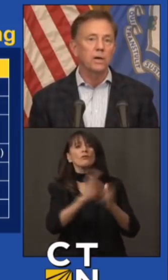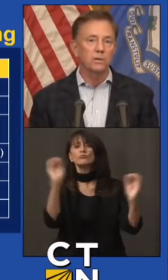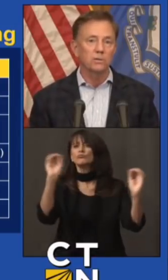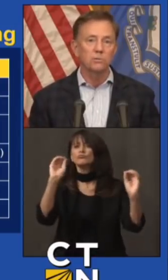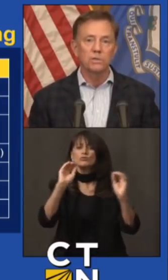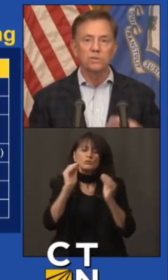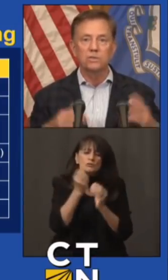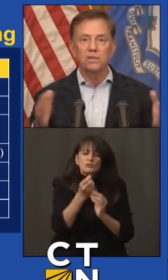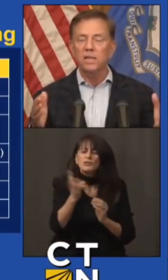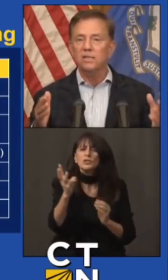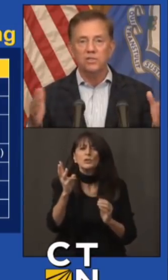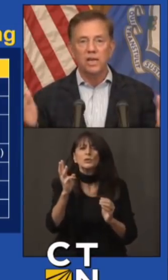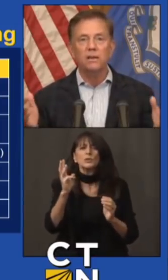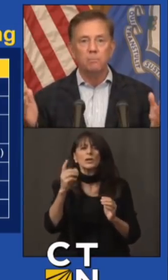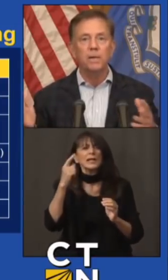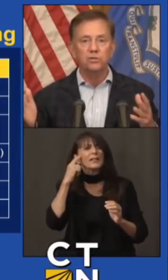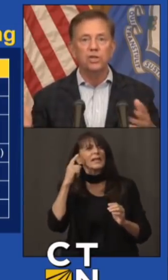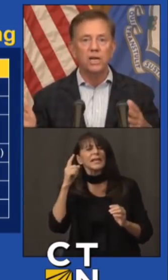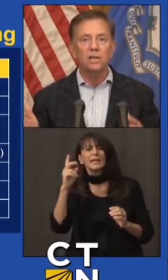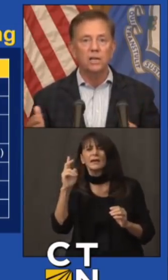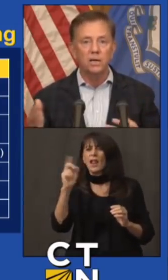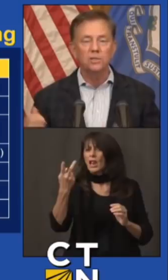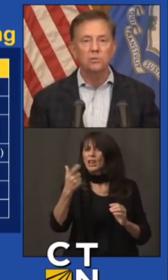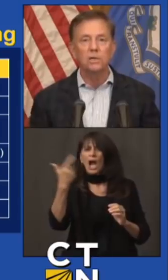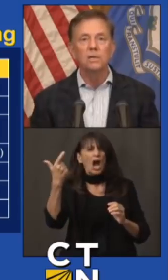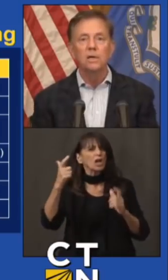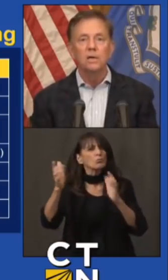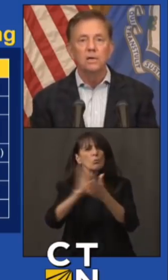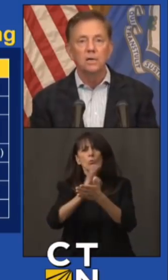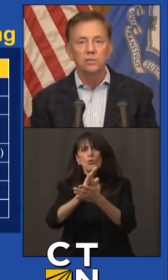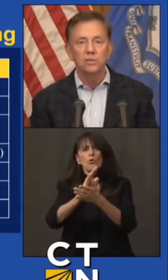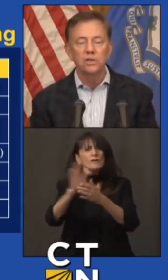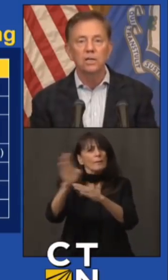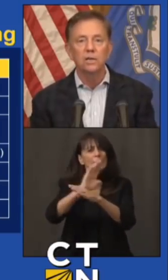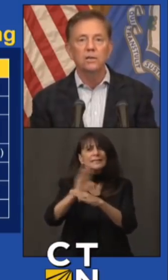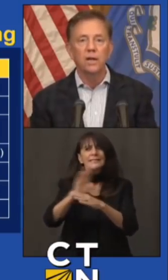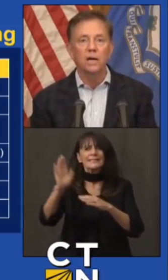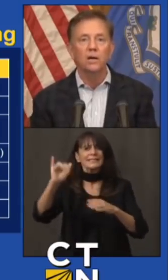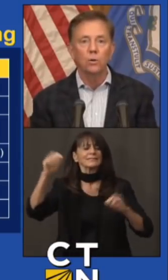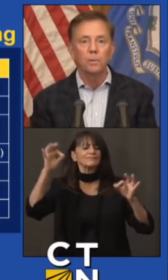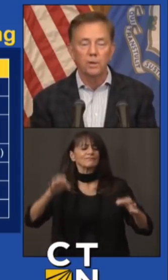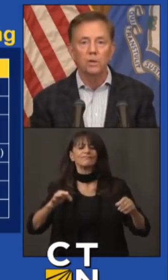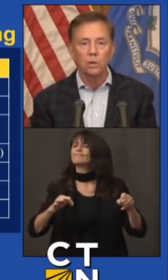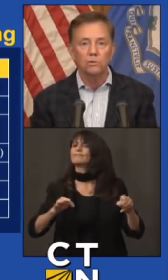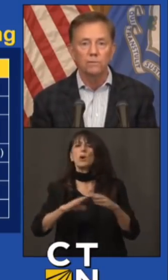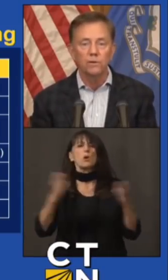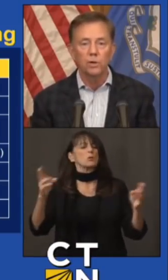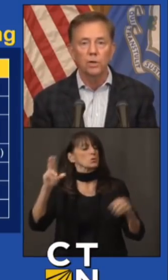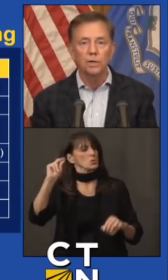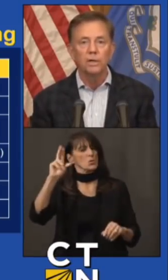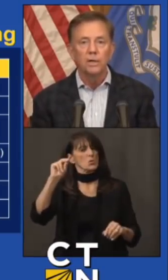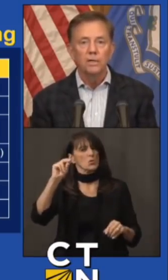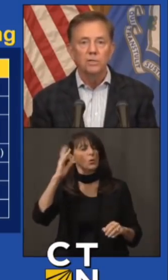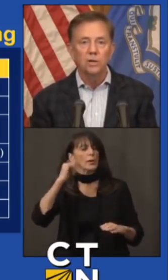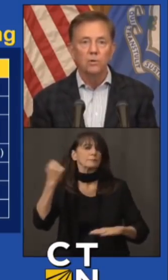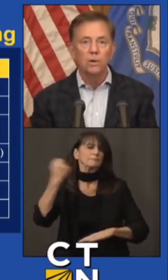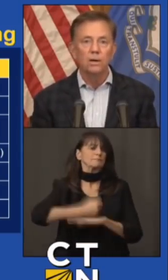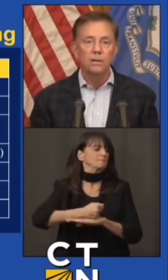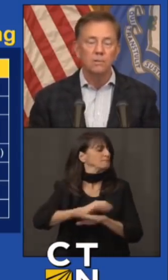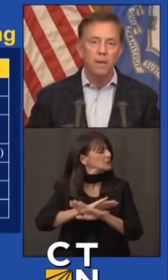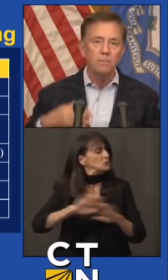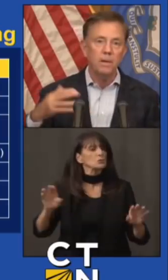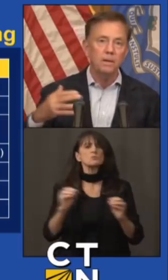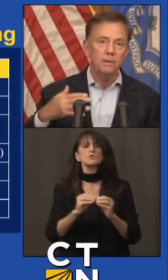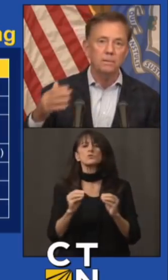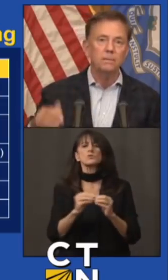Regal Theaters, which is, I think, the second biggest chain in the country, just said they're not going to open. They're closing for good. So